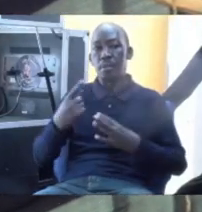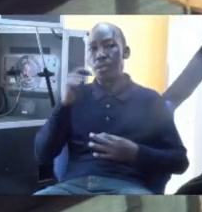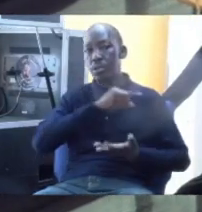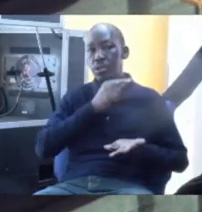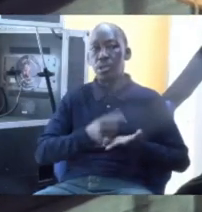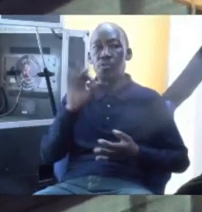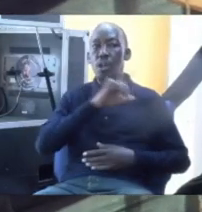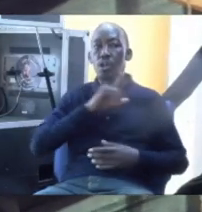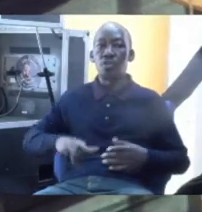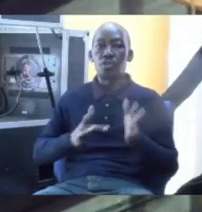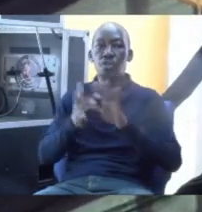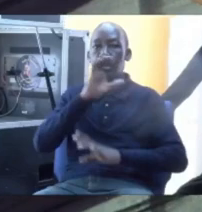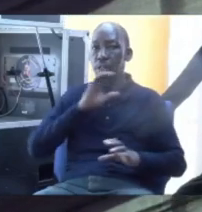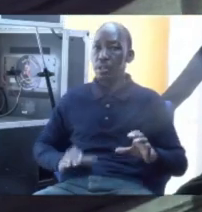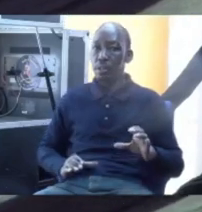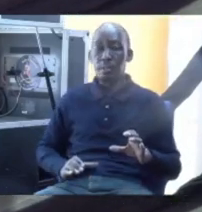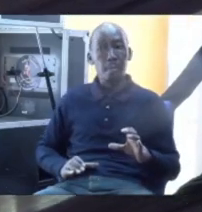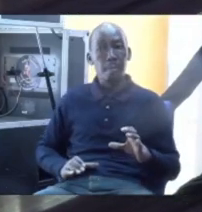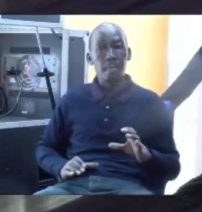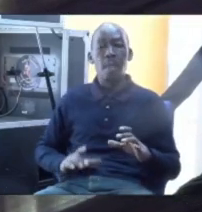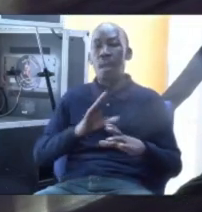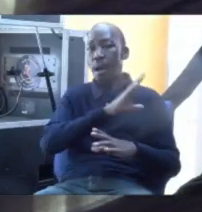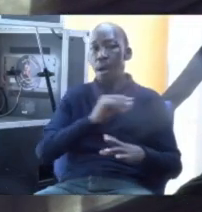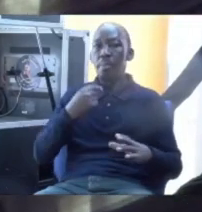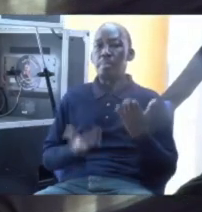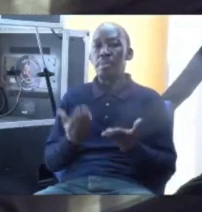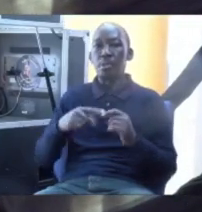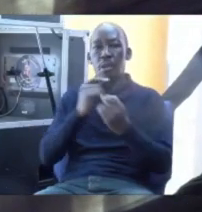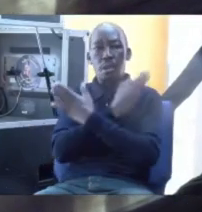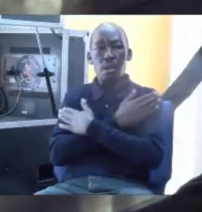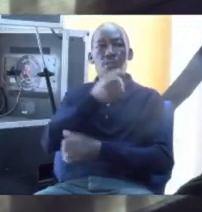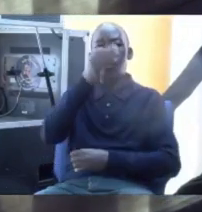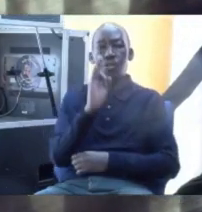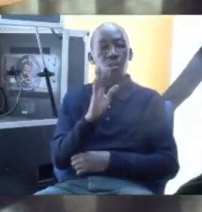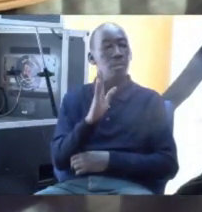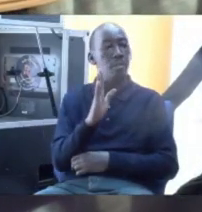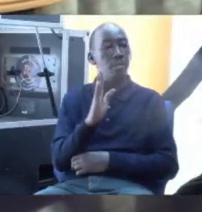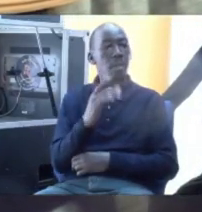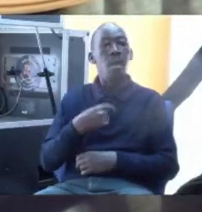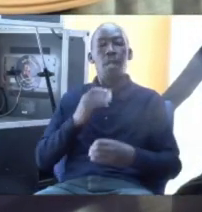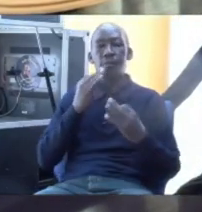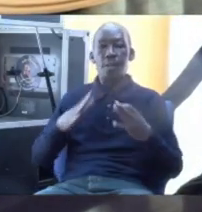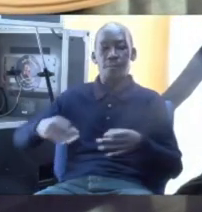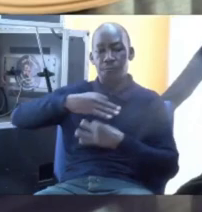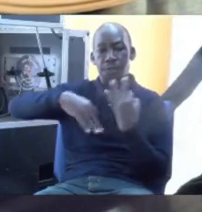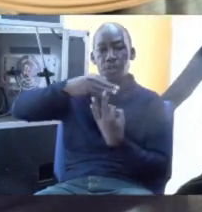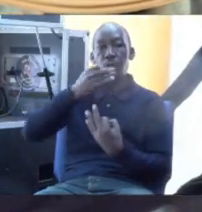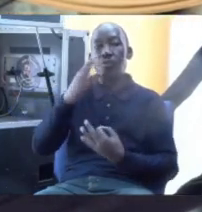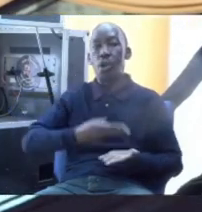Lord Jesus Christ and may the love of God and may the fellowship of the Holy